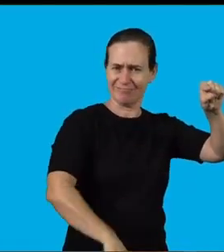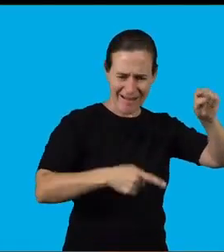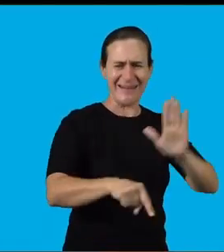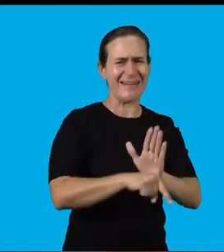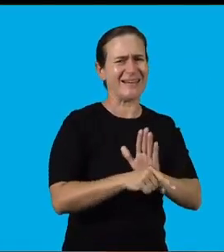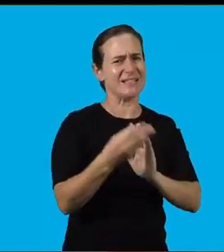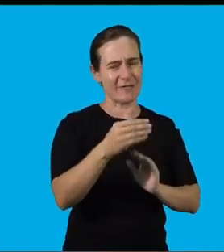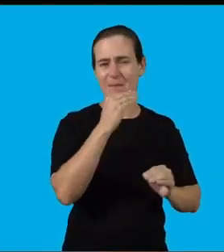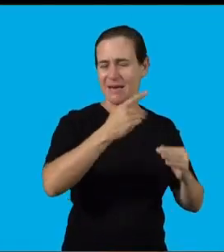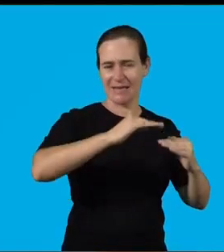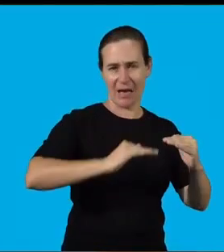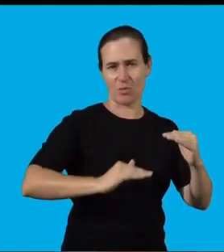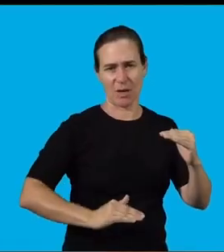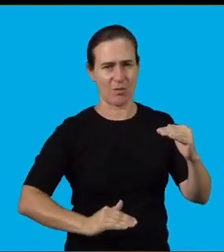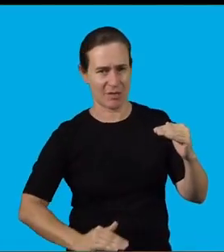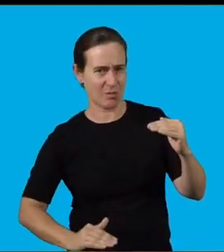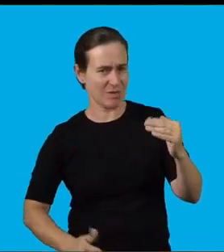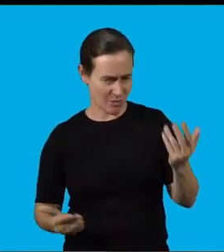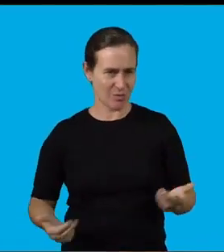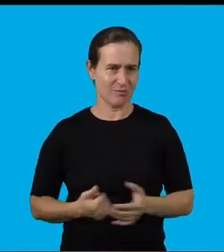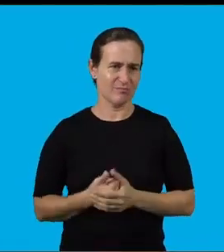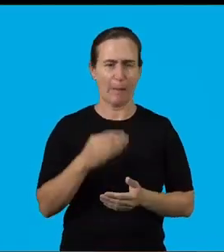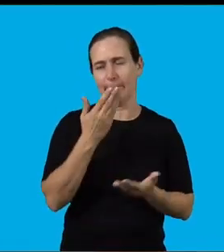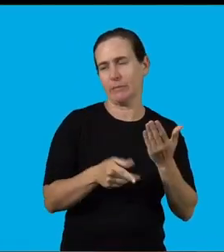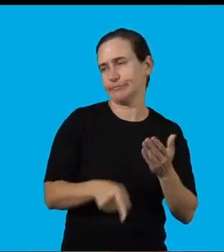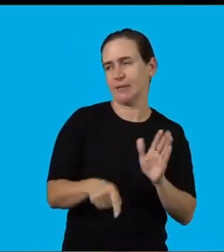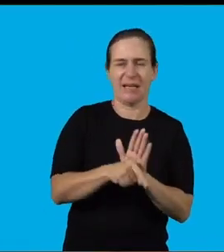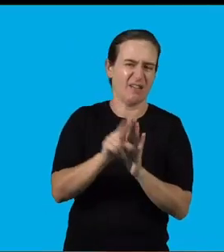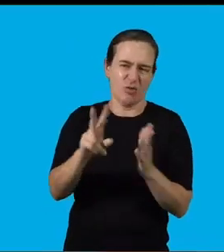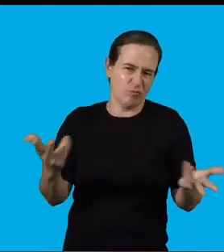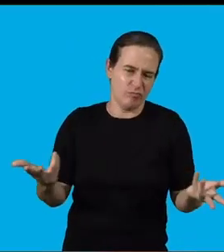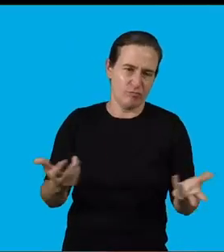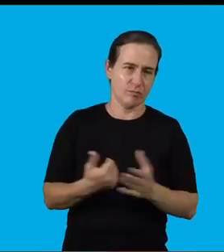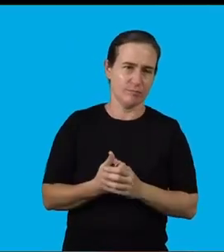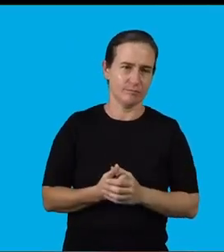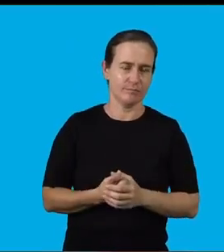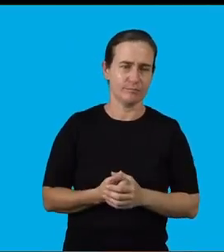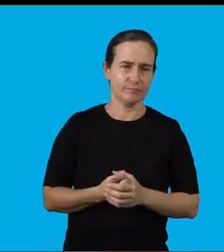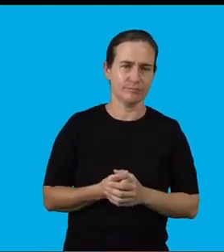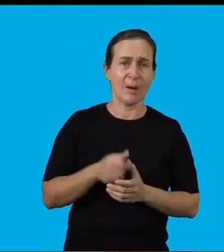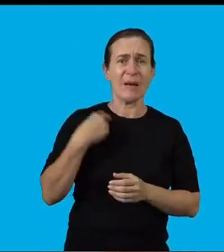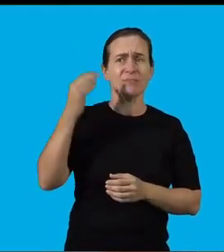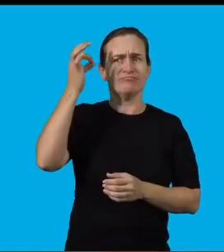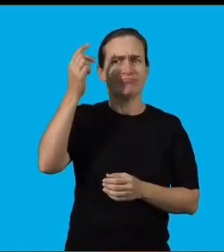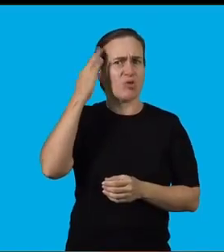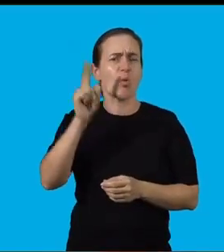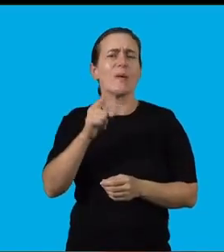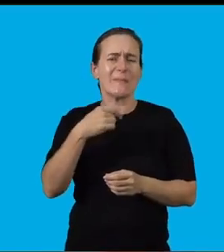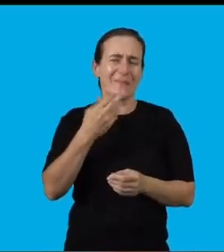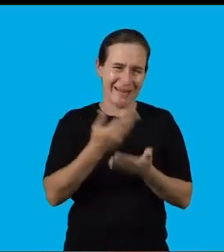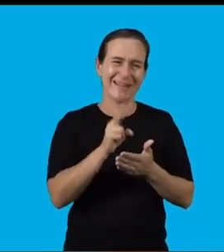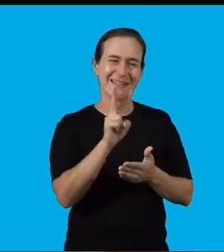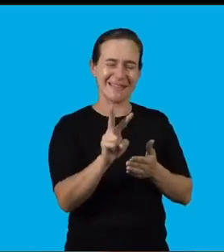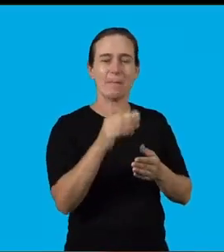okay? The y values are going down. Maybe this is like -2. We don't have the values for a, b, and c, so we can't tell what those values are.